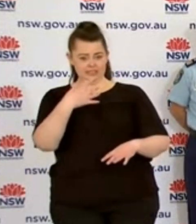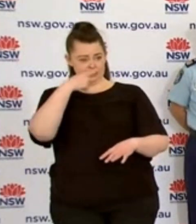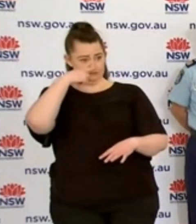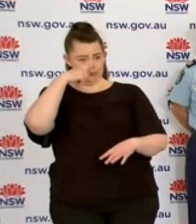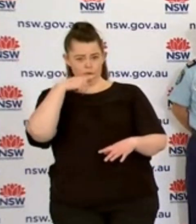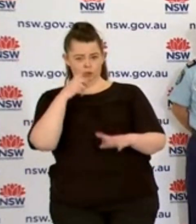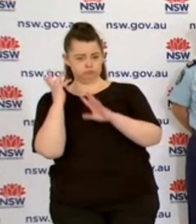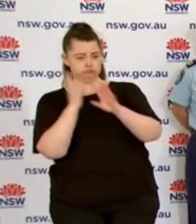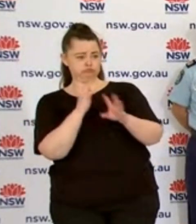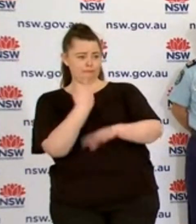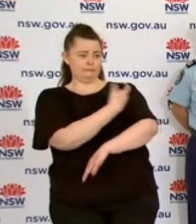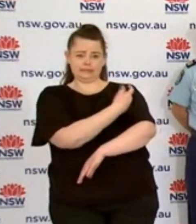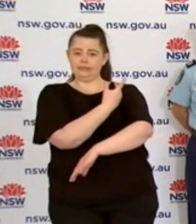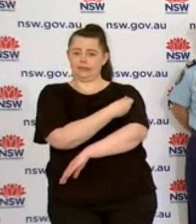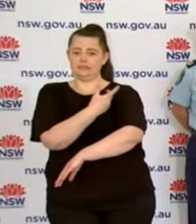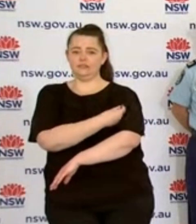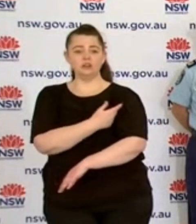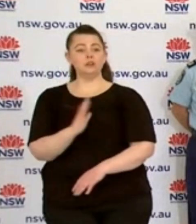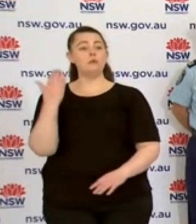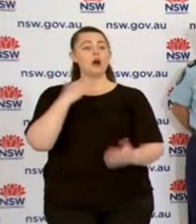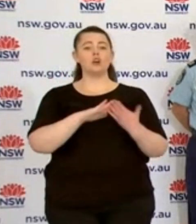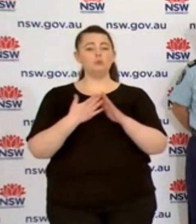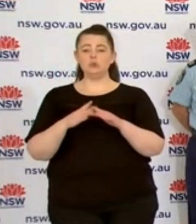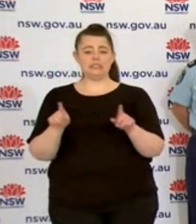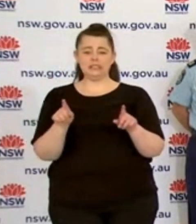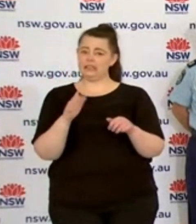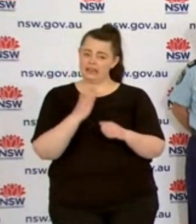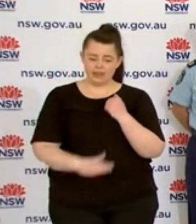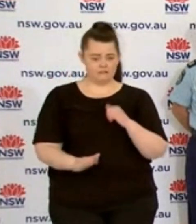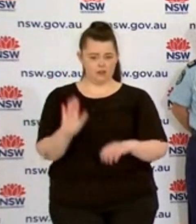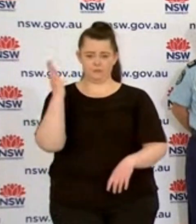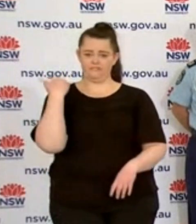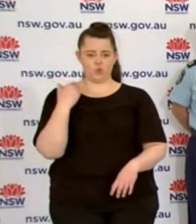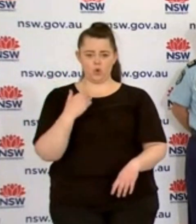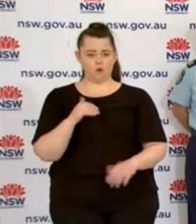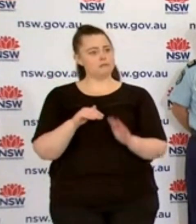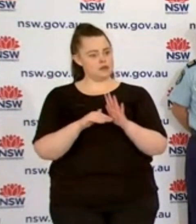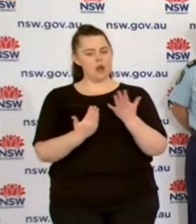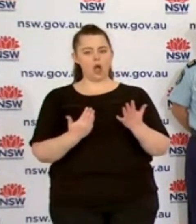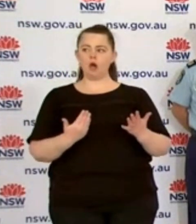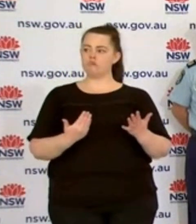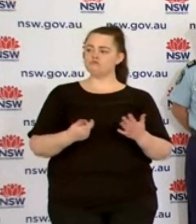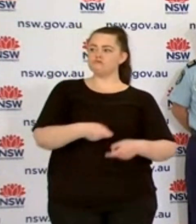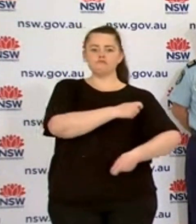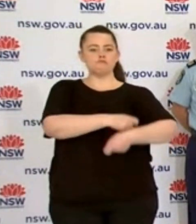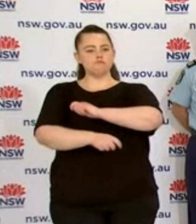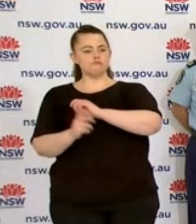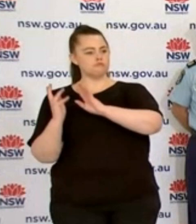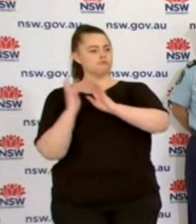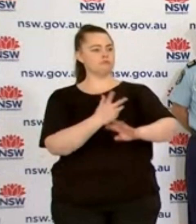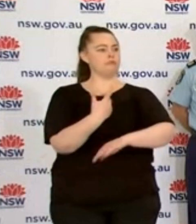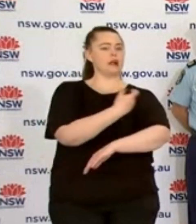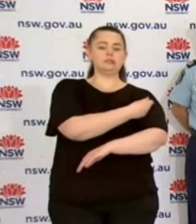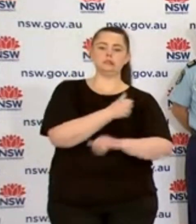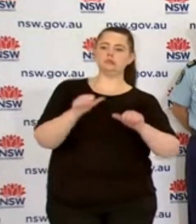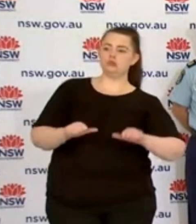already seen communities respond in ways they never have. But we need everybody to do the right thing, and we need everybody to respect the rules we